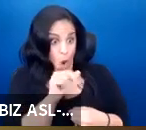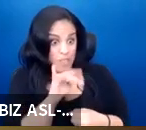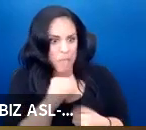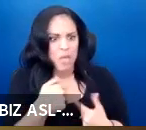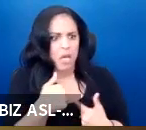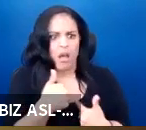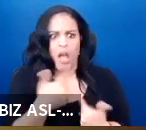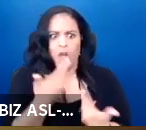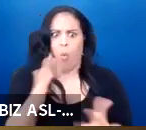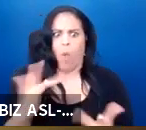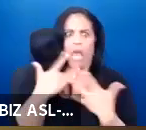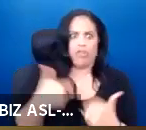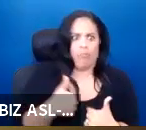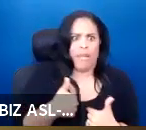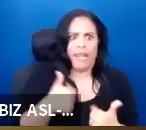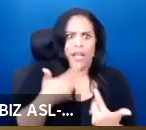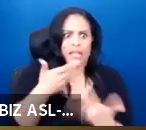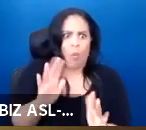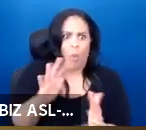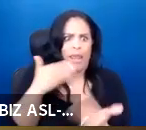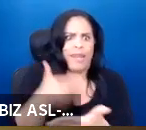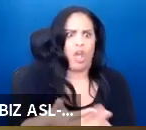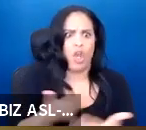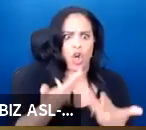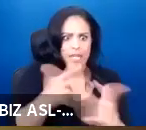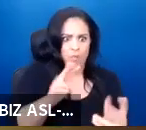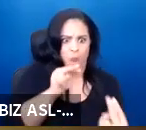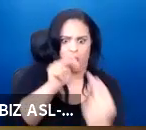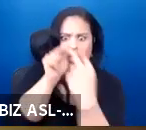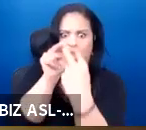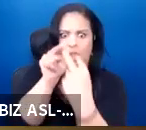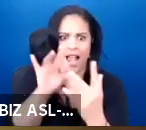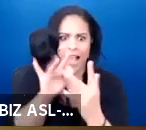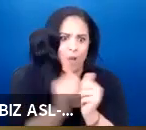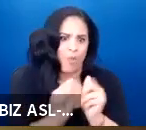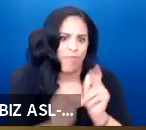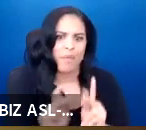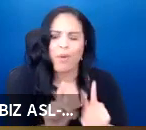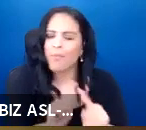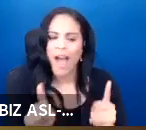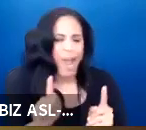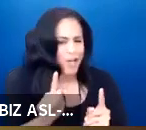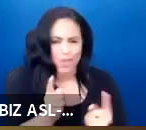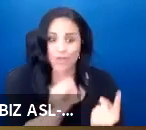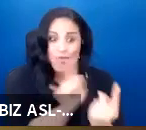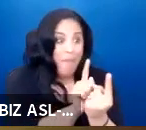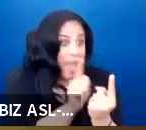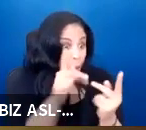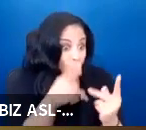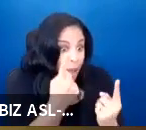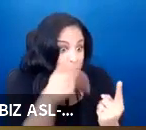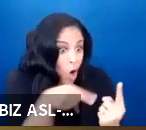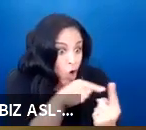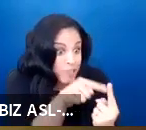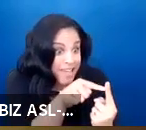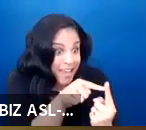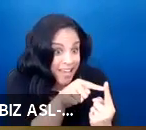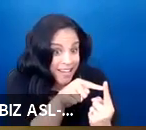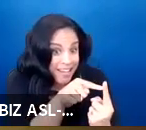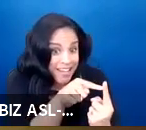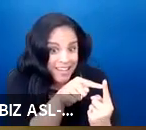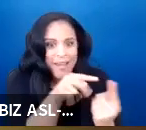near people, doesn't want to make eye contact. And as we've all learned, that if you've met one person with autism, you've met one person